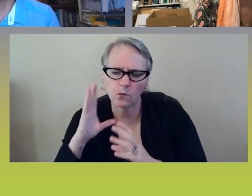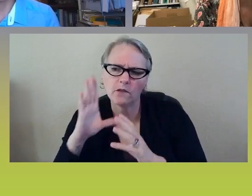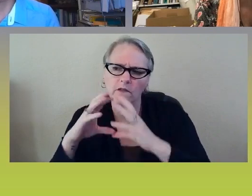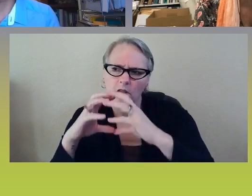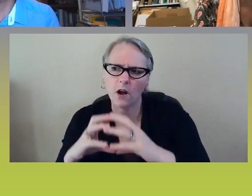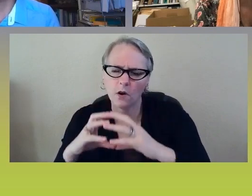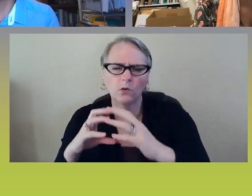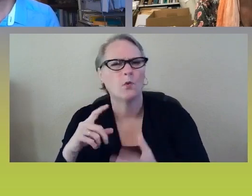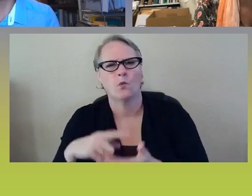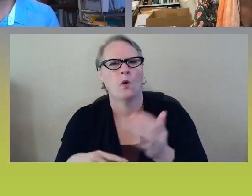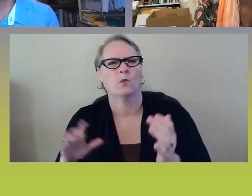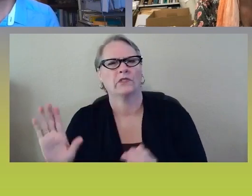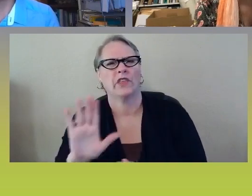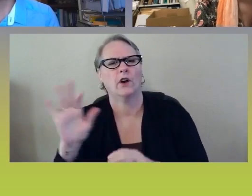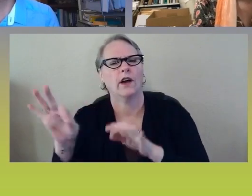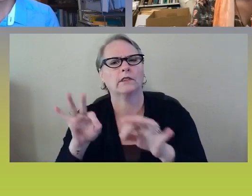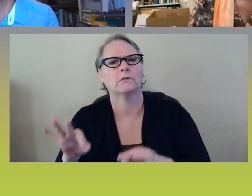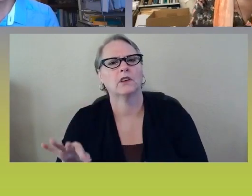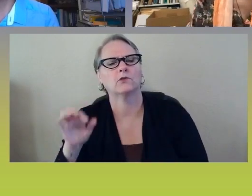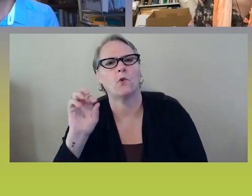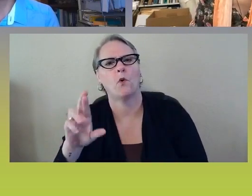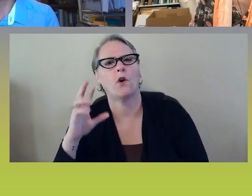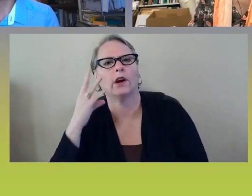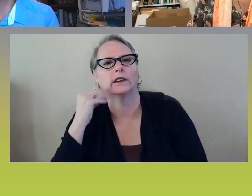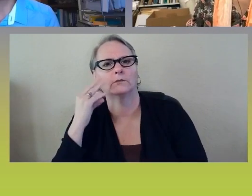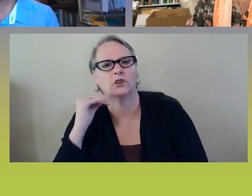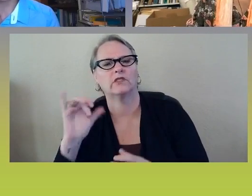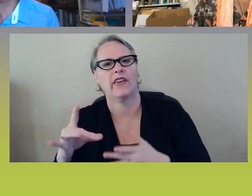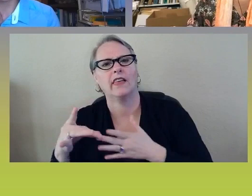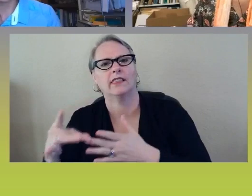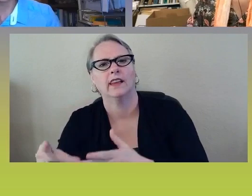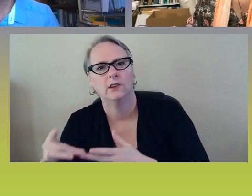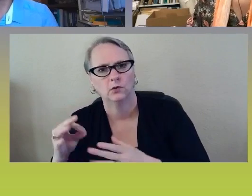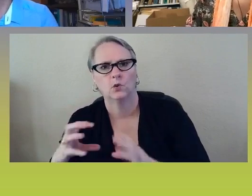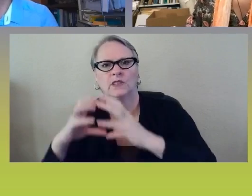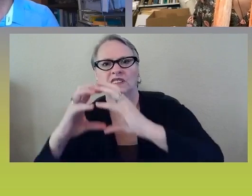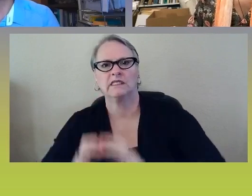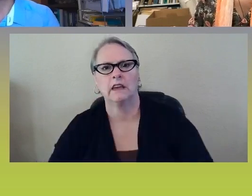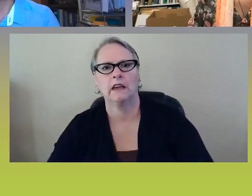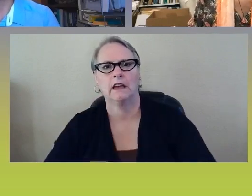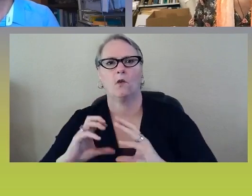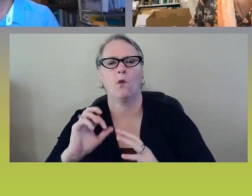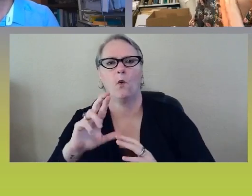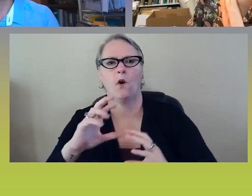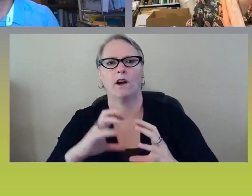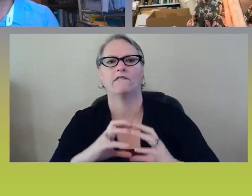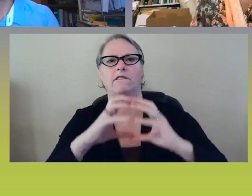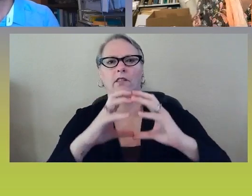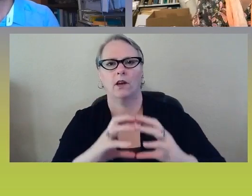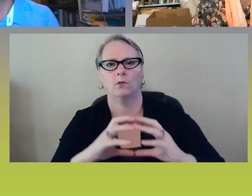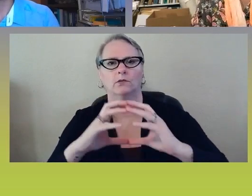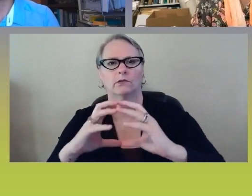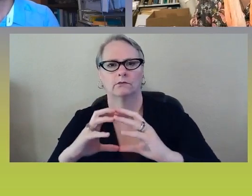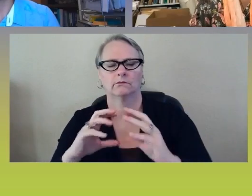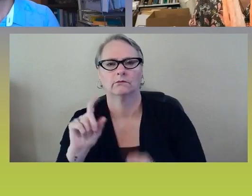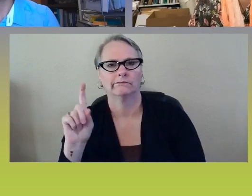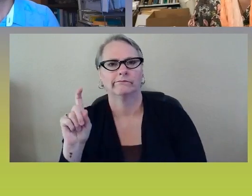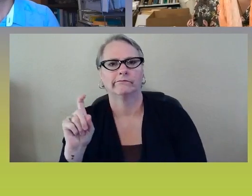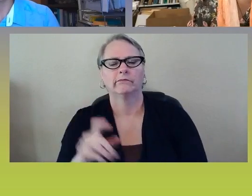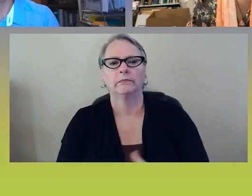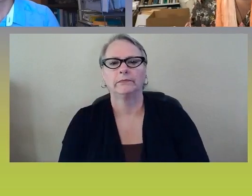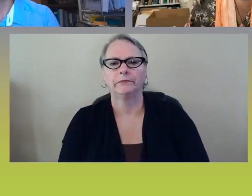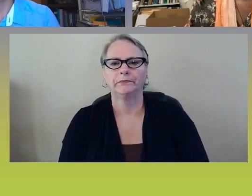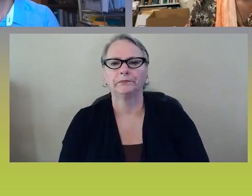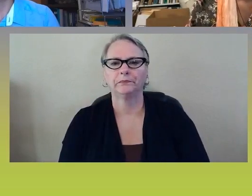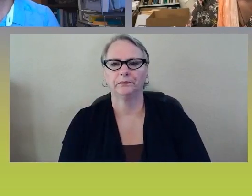or experiences that lead to one prediction versus the other? Okay, so